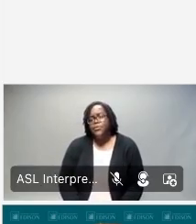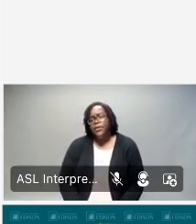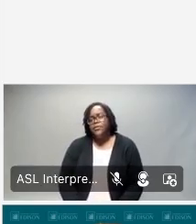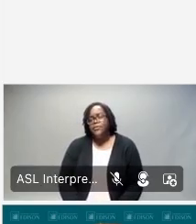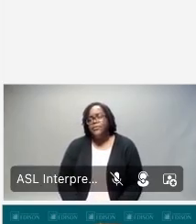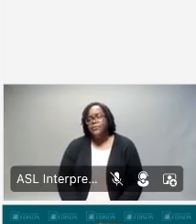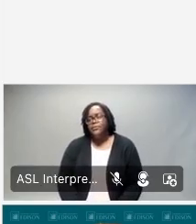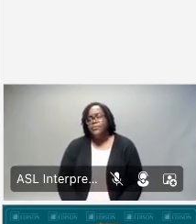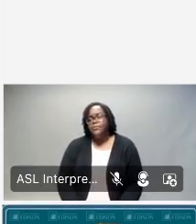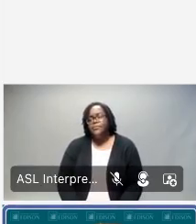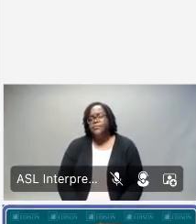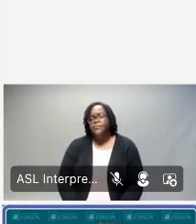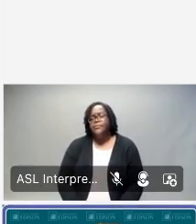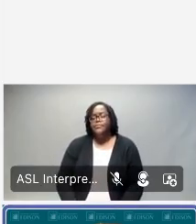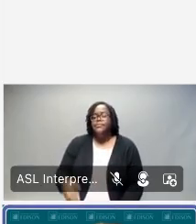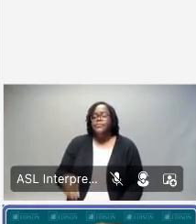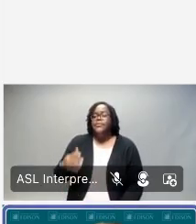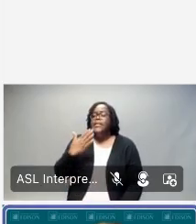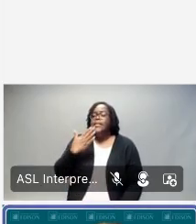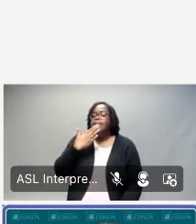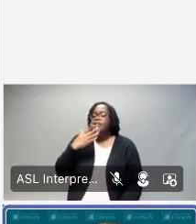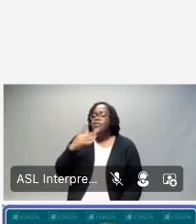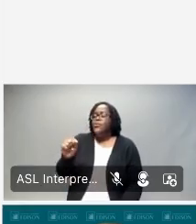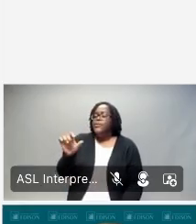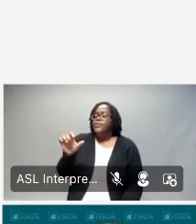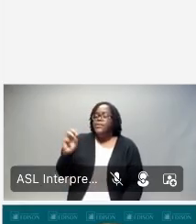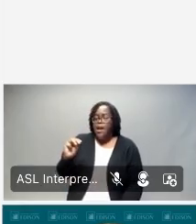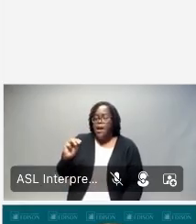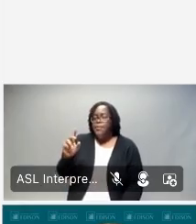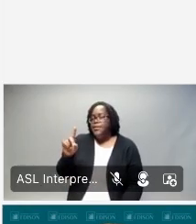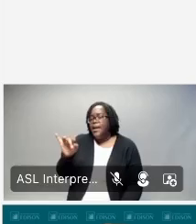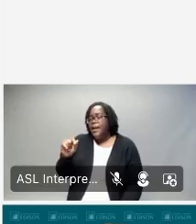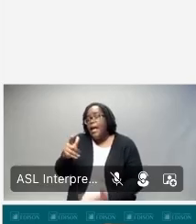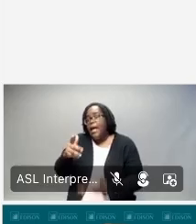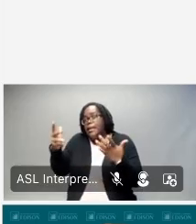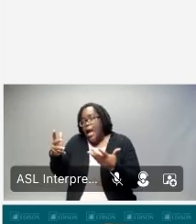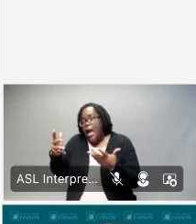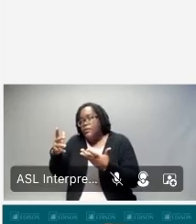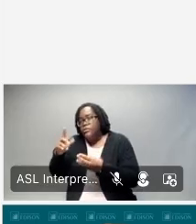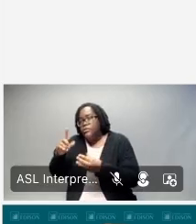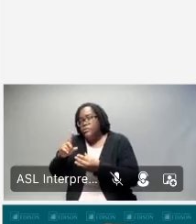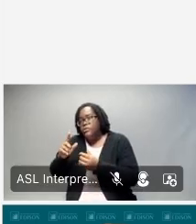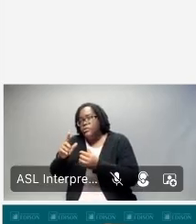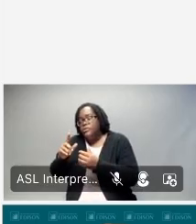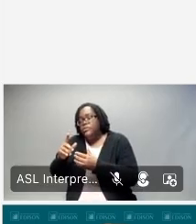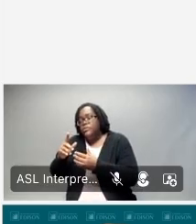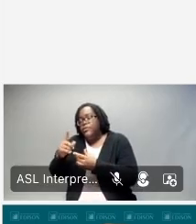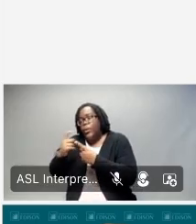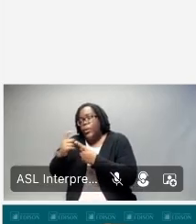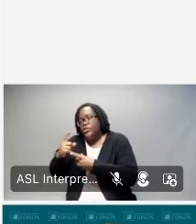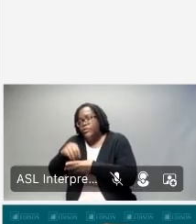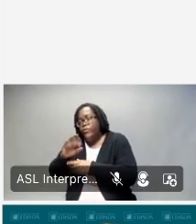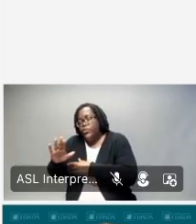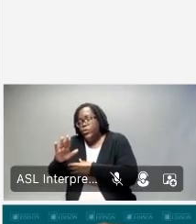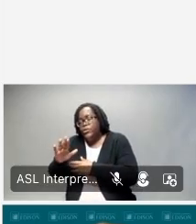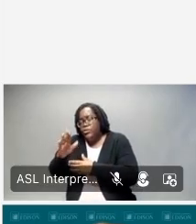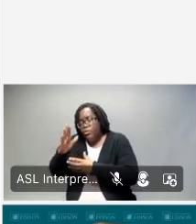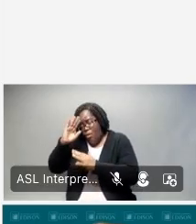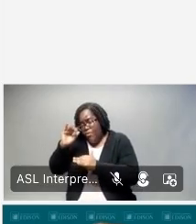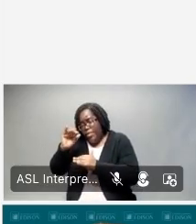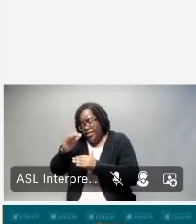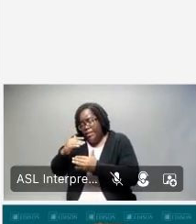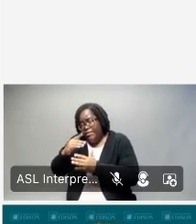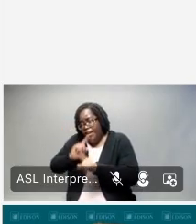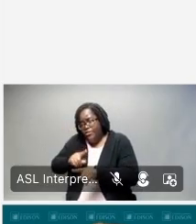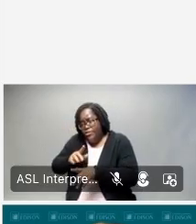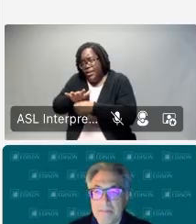Okay. Thank you, Tom. And Diana, there was a lot to your question, so hopefully we touched on the relevant parts, and thank you for your question. Tom, I'm